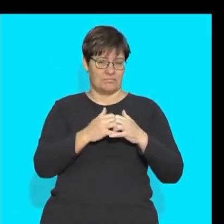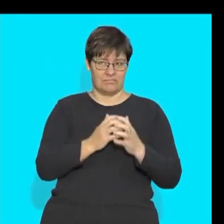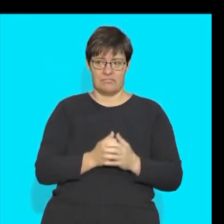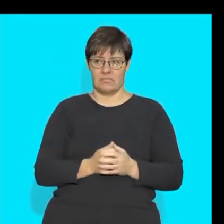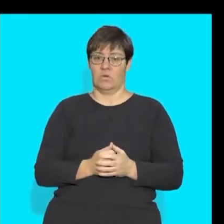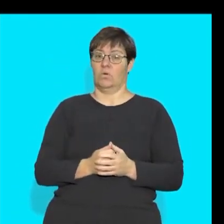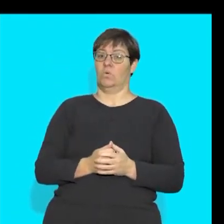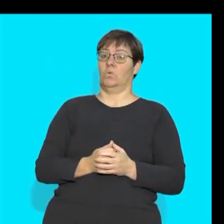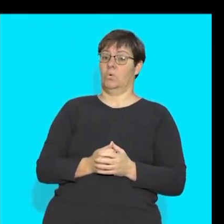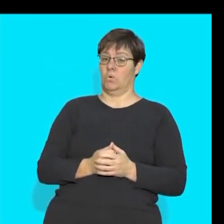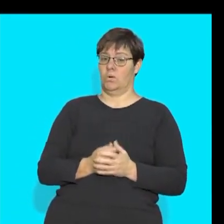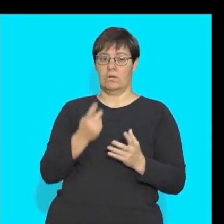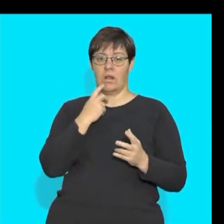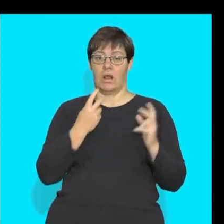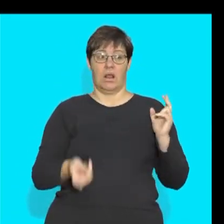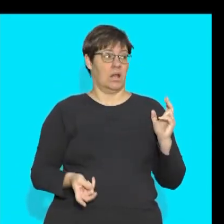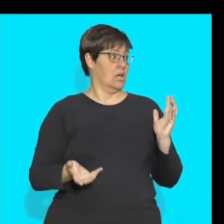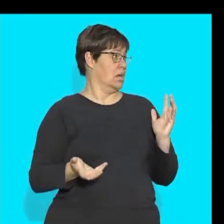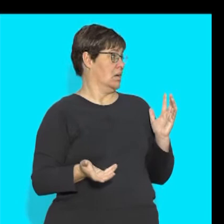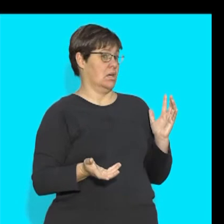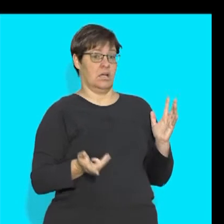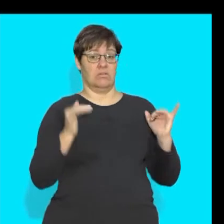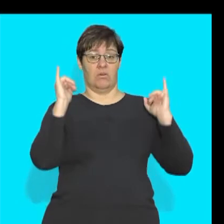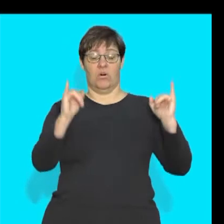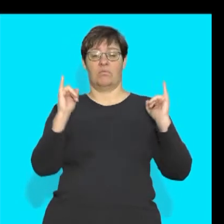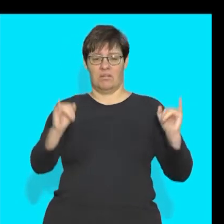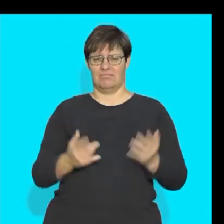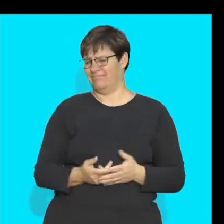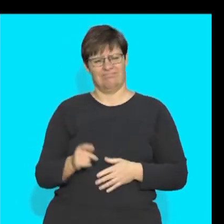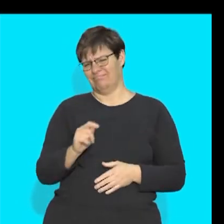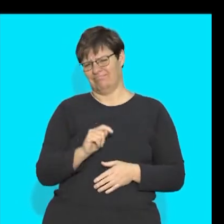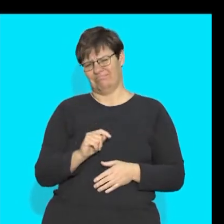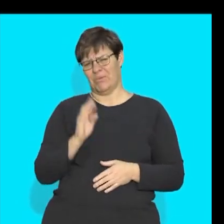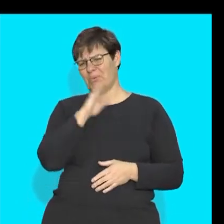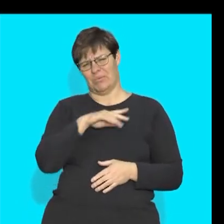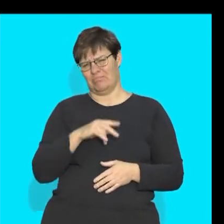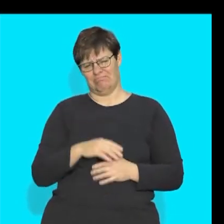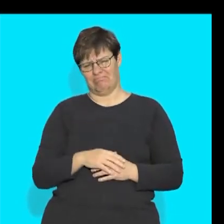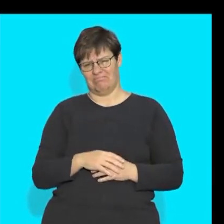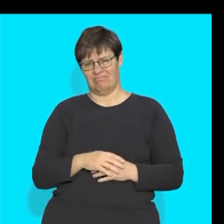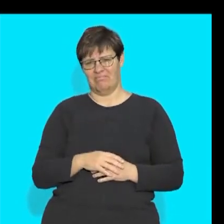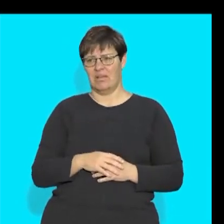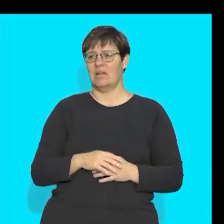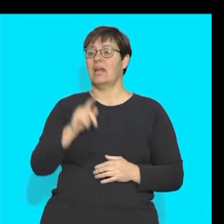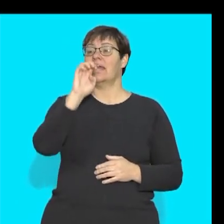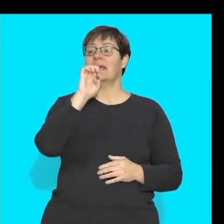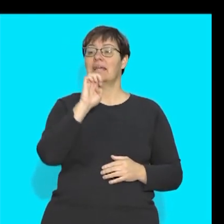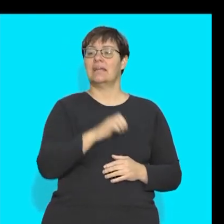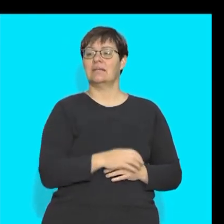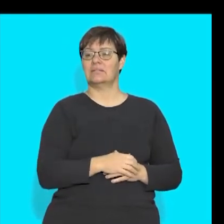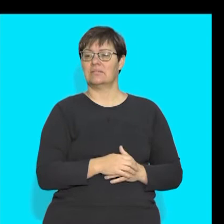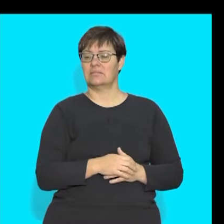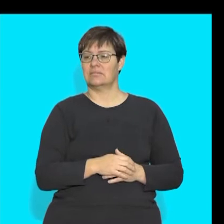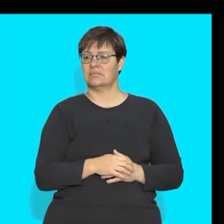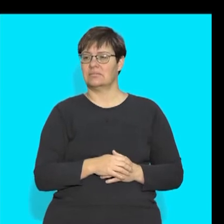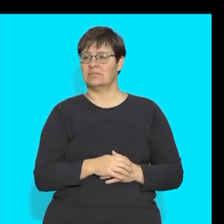Whew. Now everyone's just going, oh, this looks horrible. It's really not, okay? E,